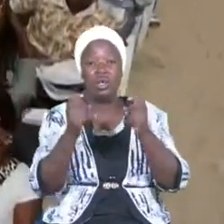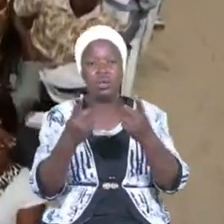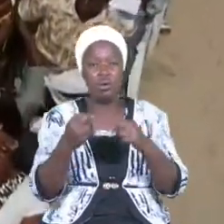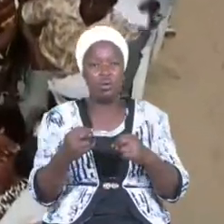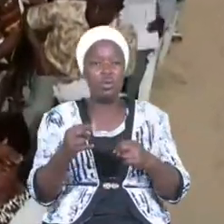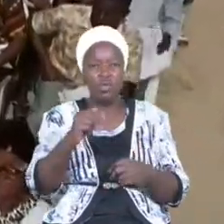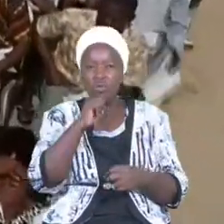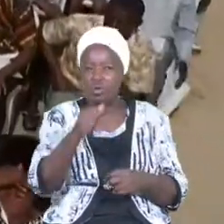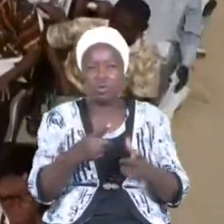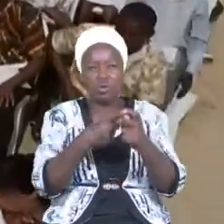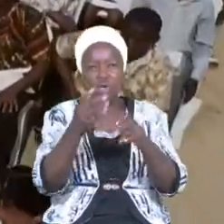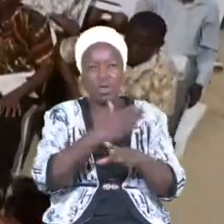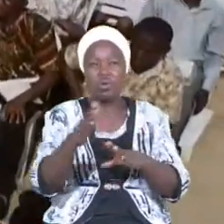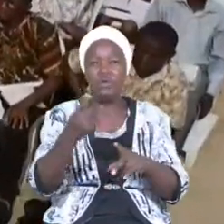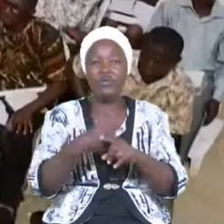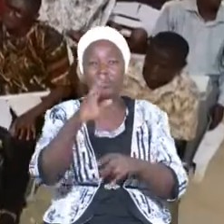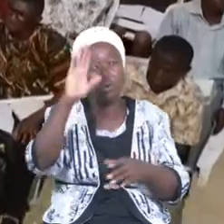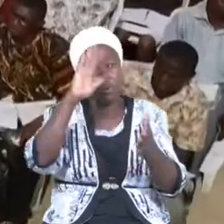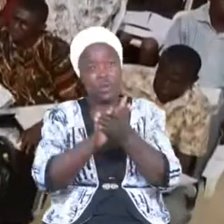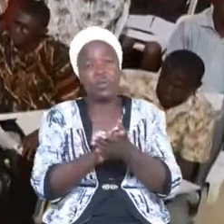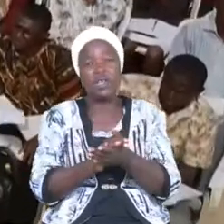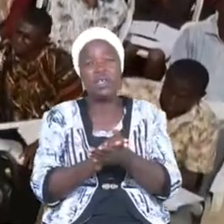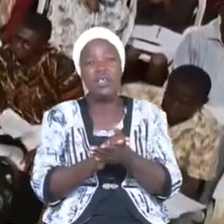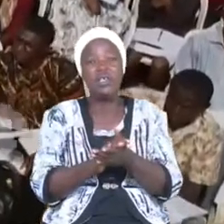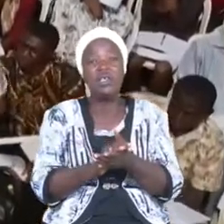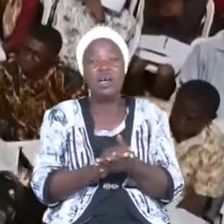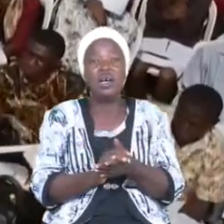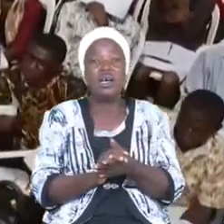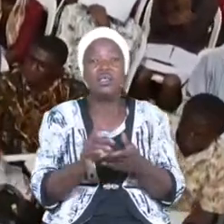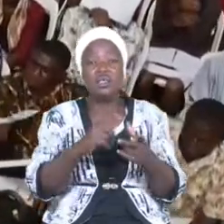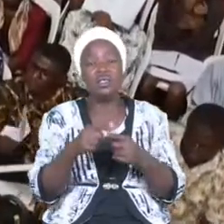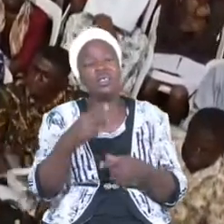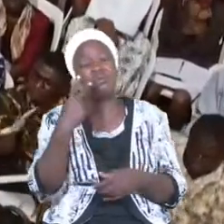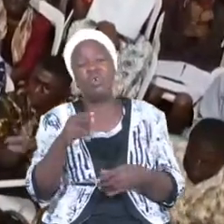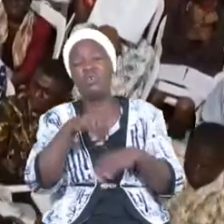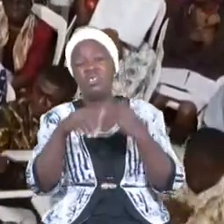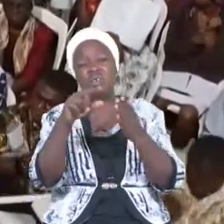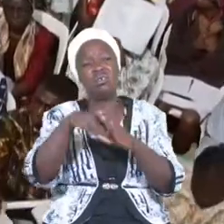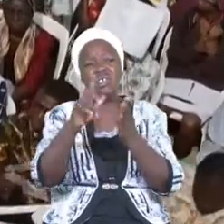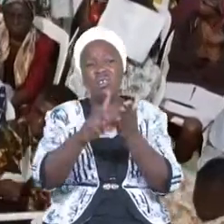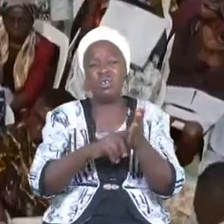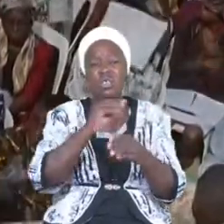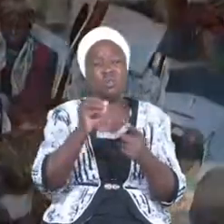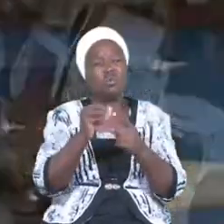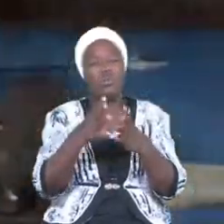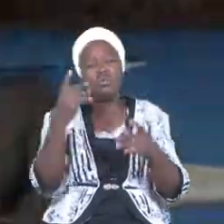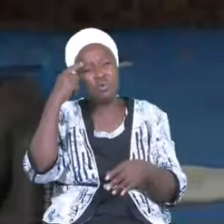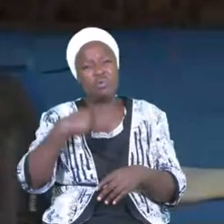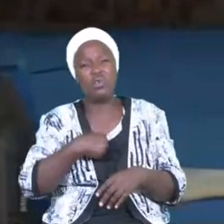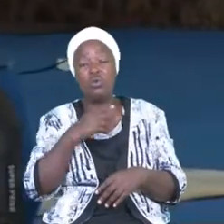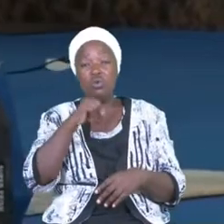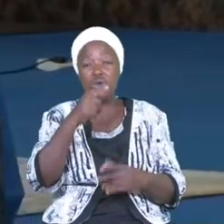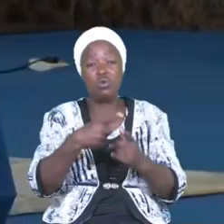away from your husband. The in-laws are too much for me. You're not running away from the local